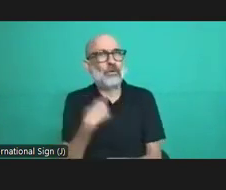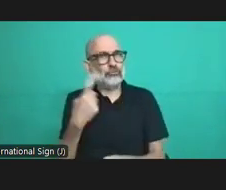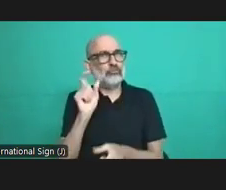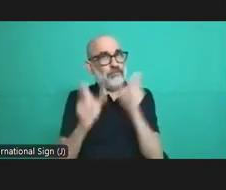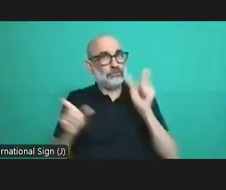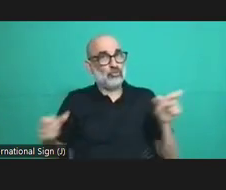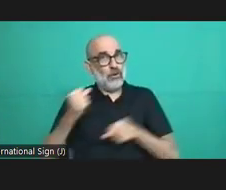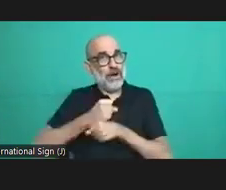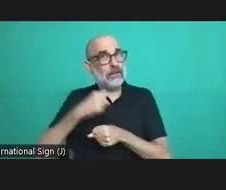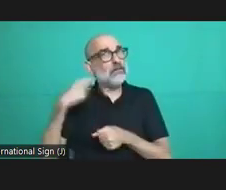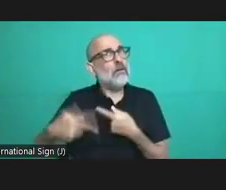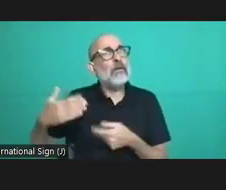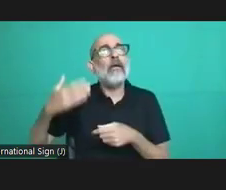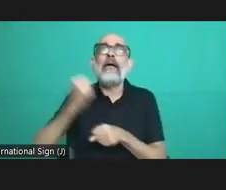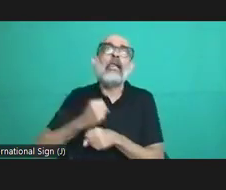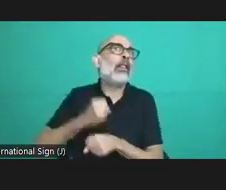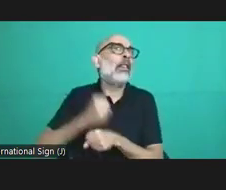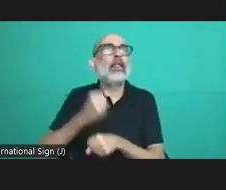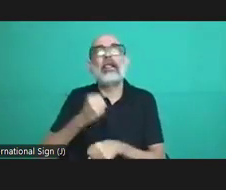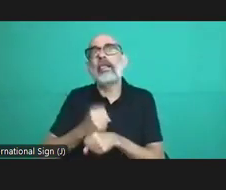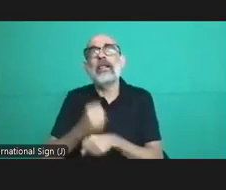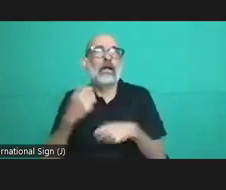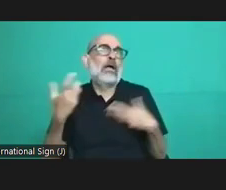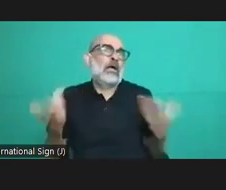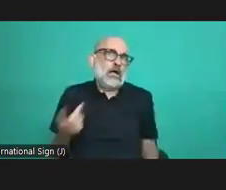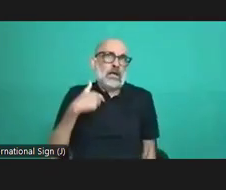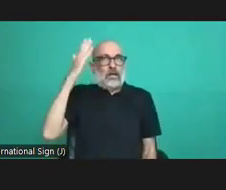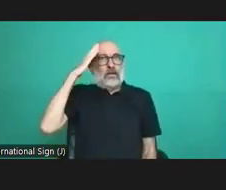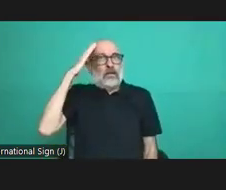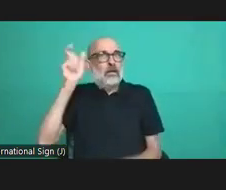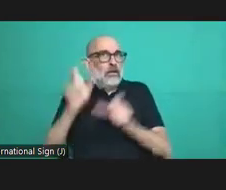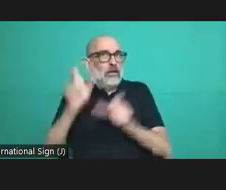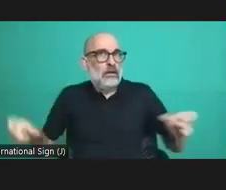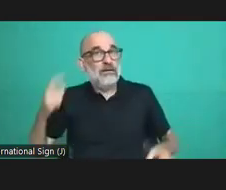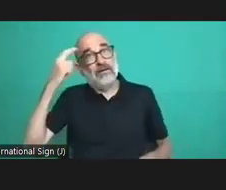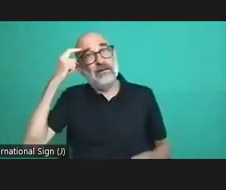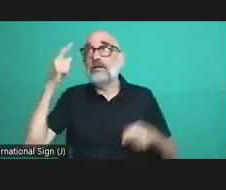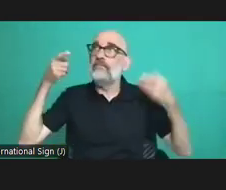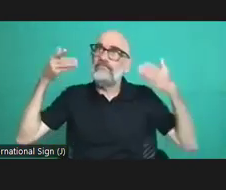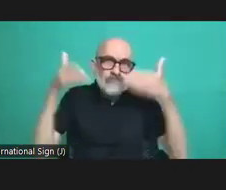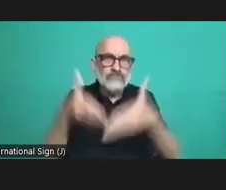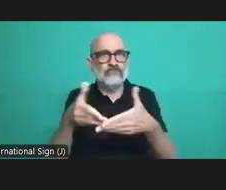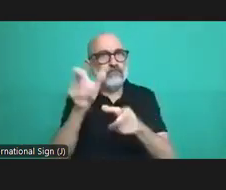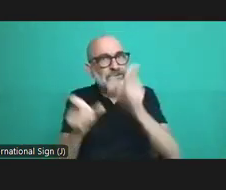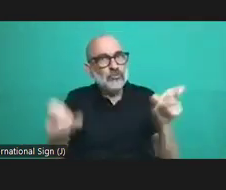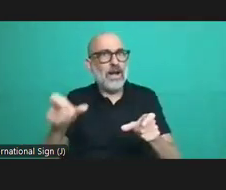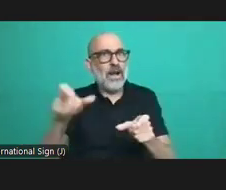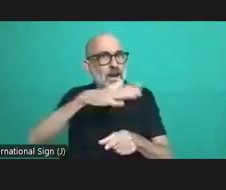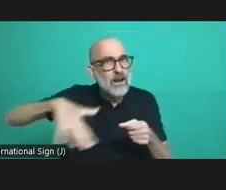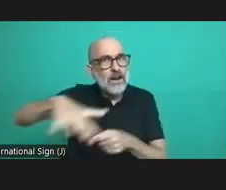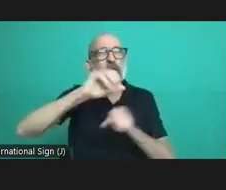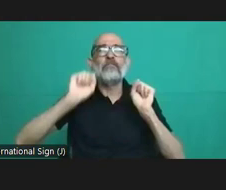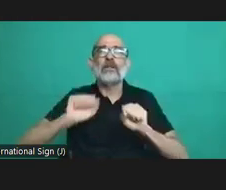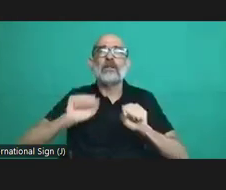as a country with what we have. We come to the conclusion that it's a matter of seeing how efficient we are and